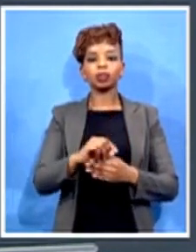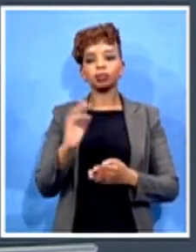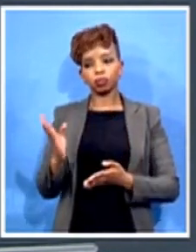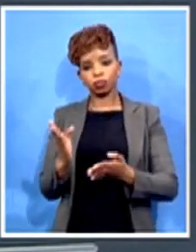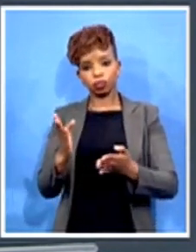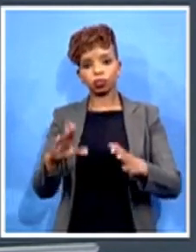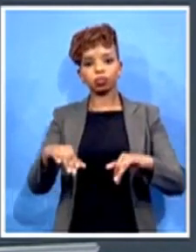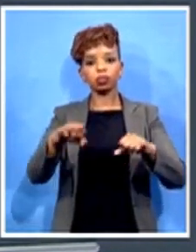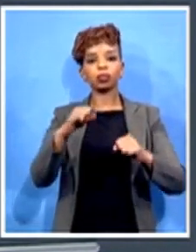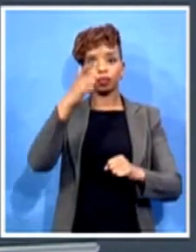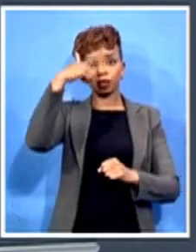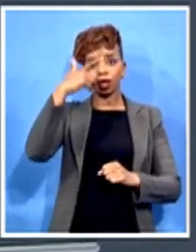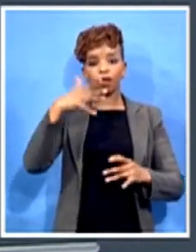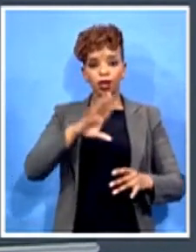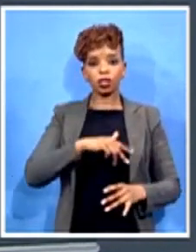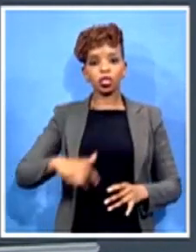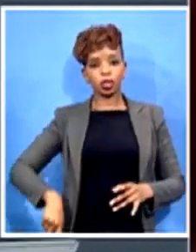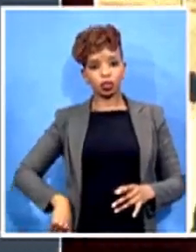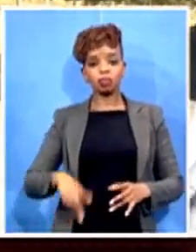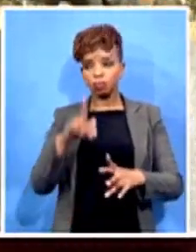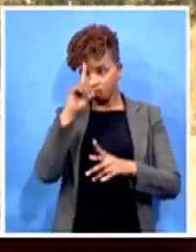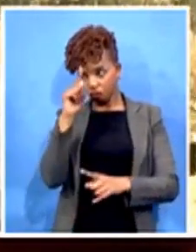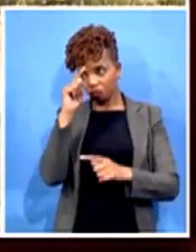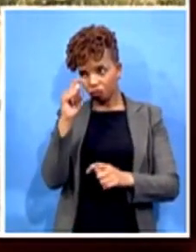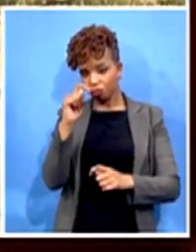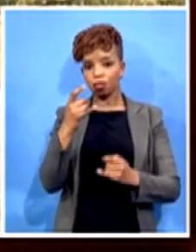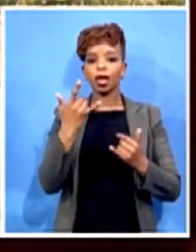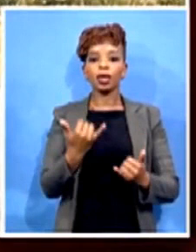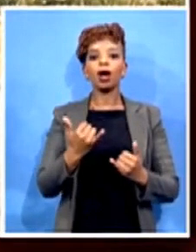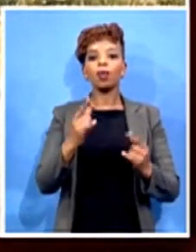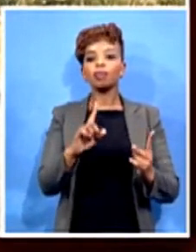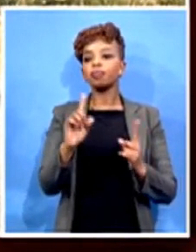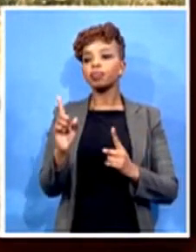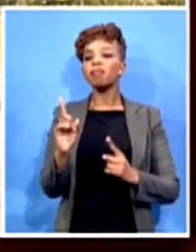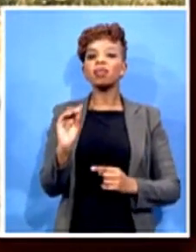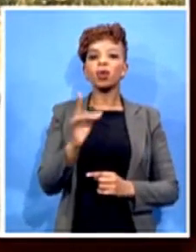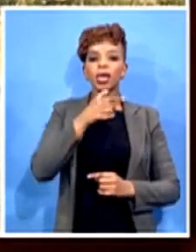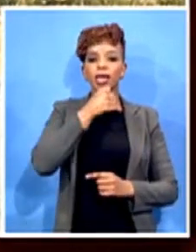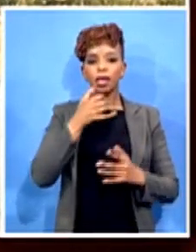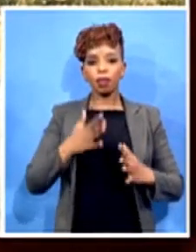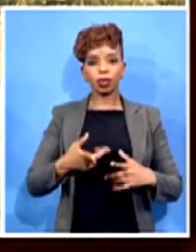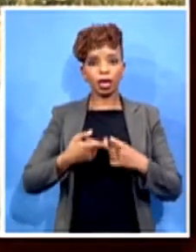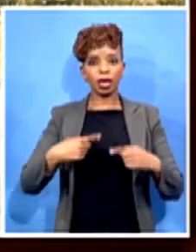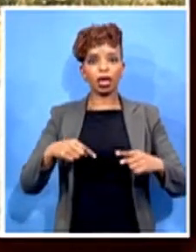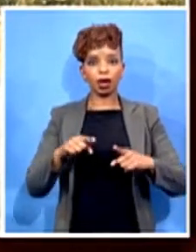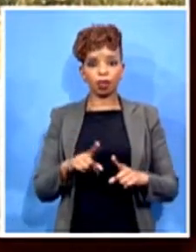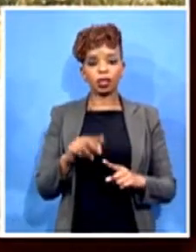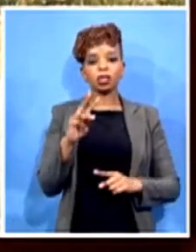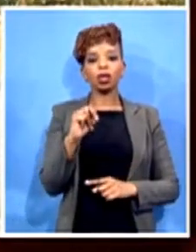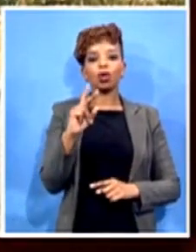kingship. For more, let's cross to our reporter, Nkululeko Nyembezi. Nkululeko, thank you very much indeed for coming through. What's the